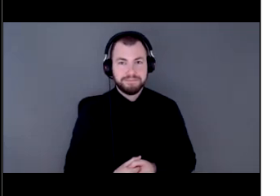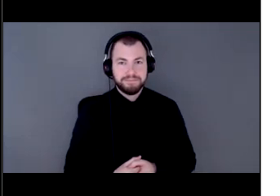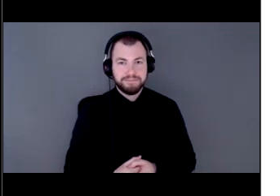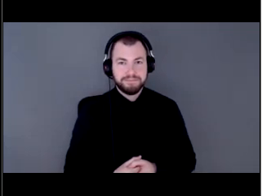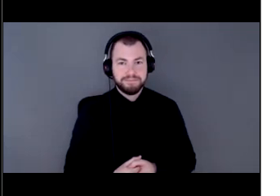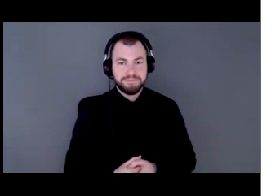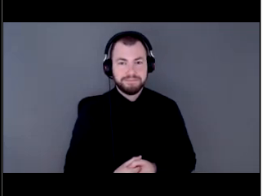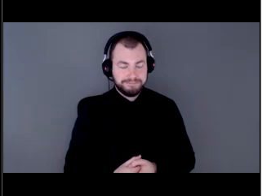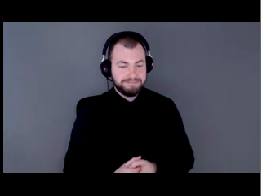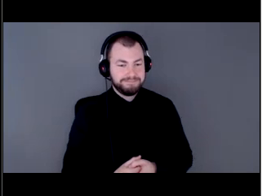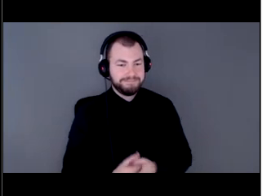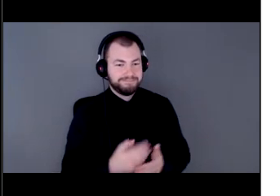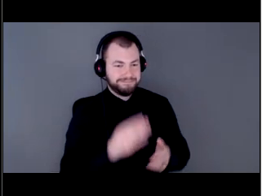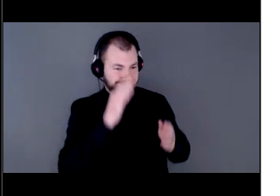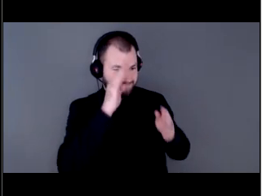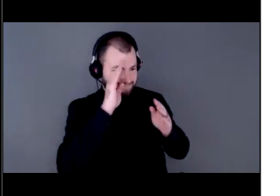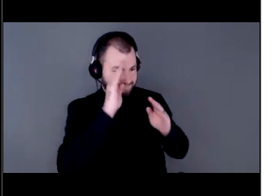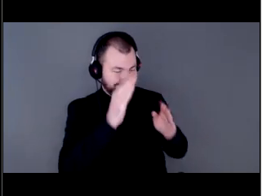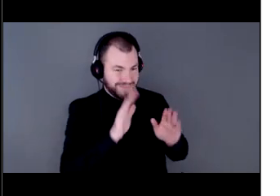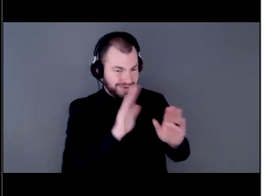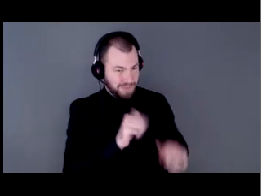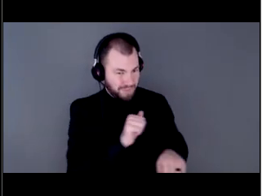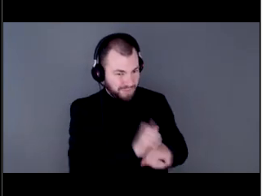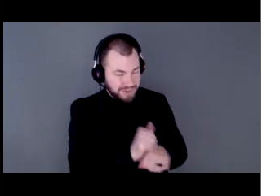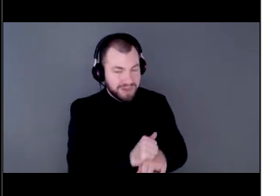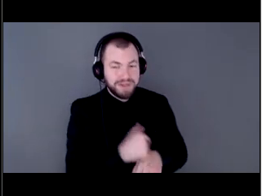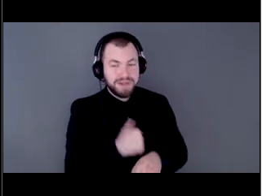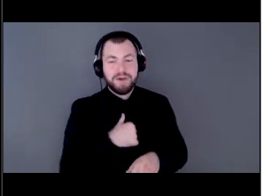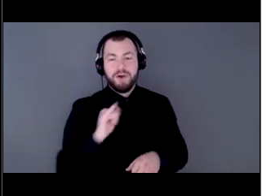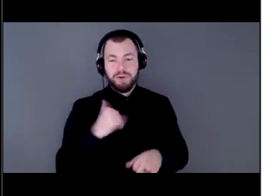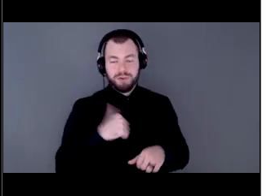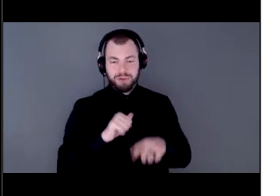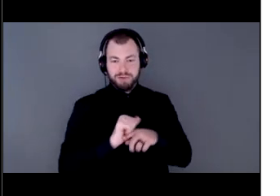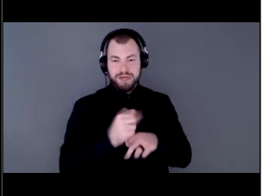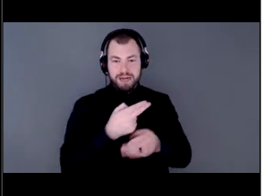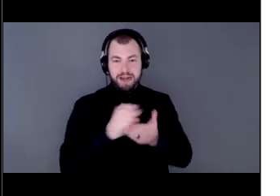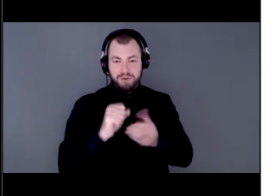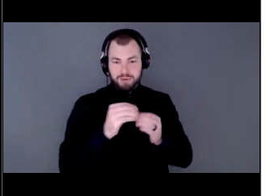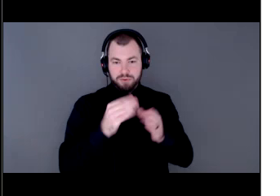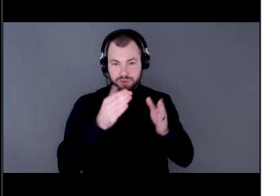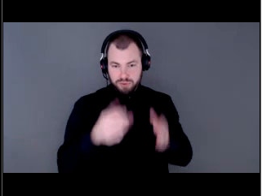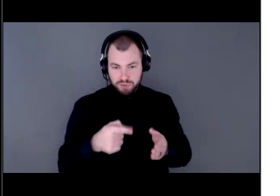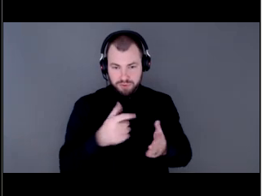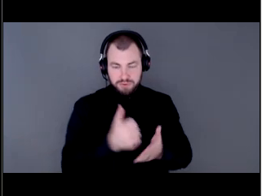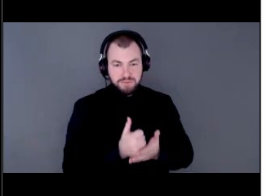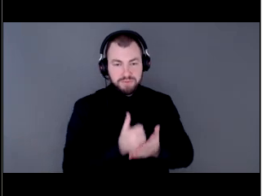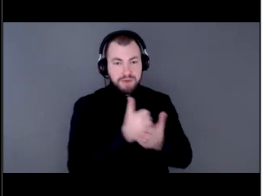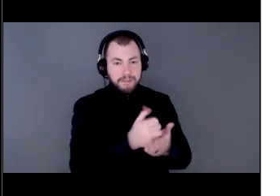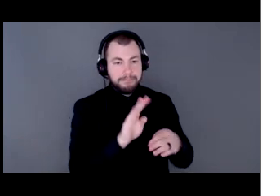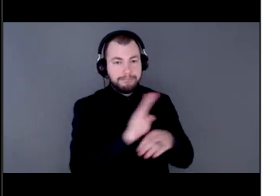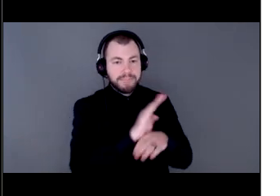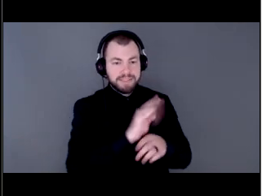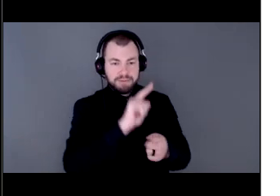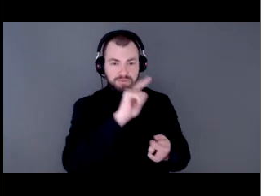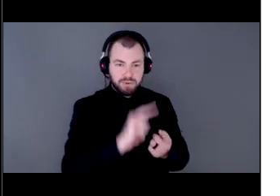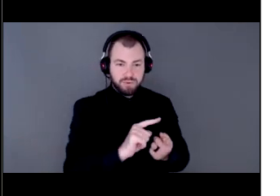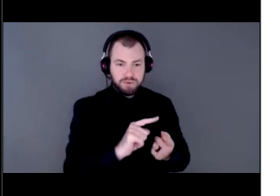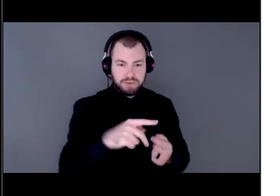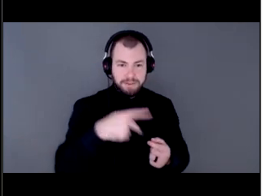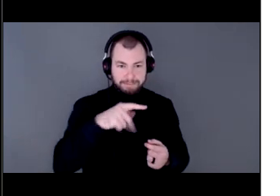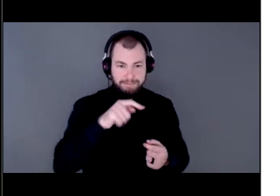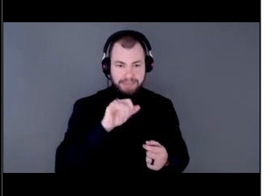Hi, great work. I've also trained high school students to help businesses reduce plastics, and it's been very